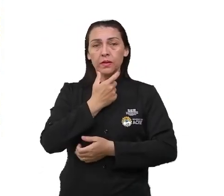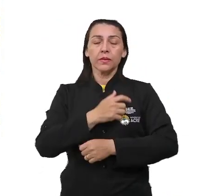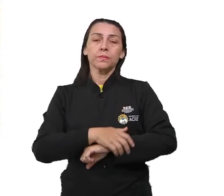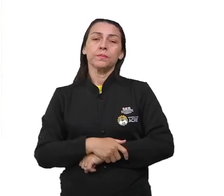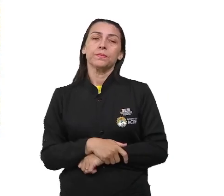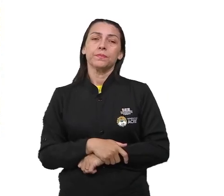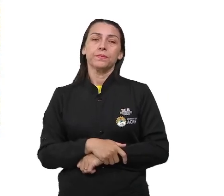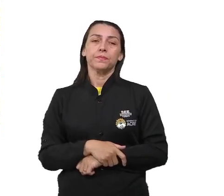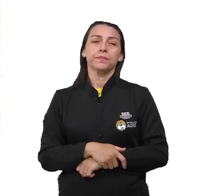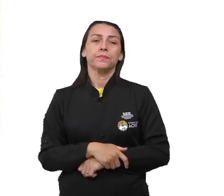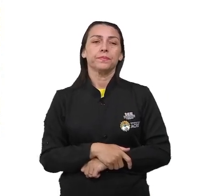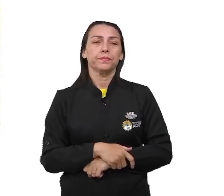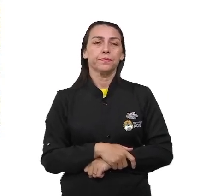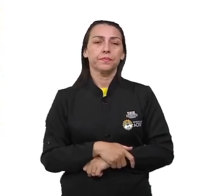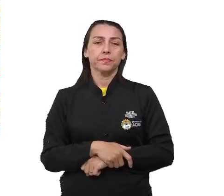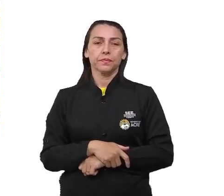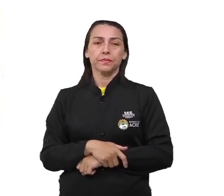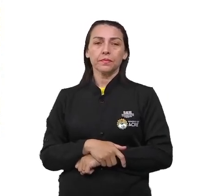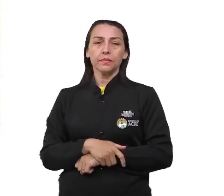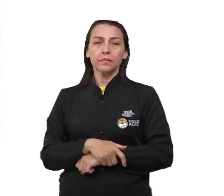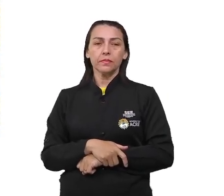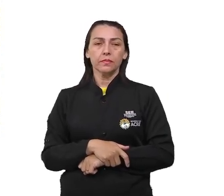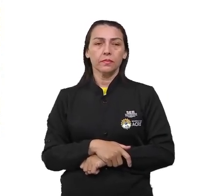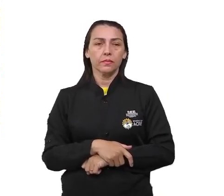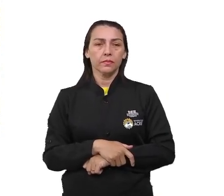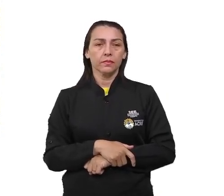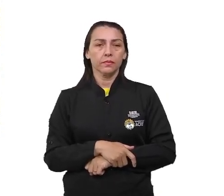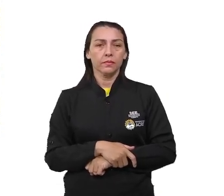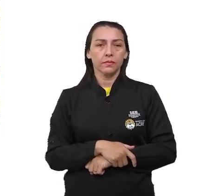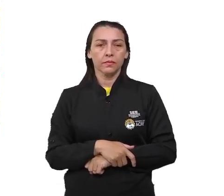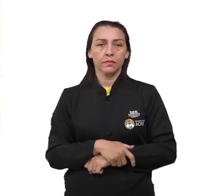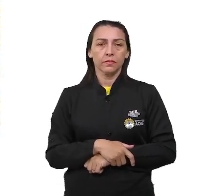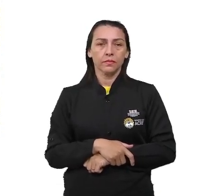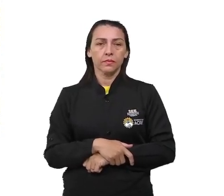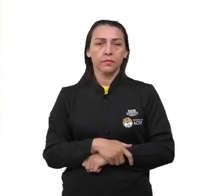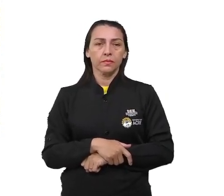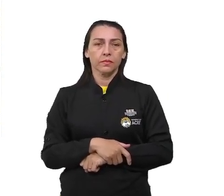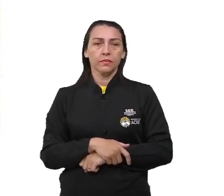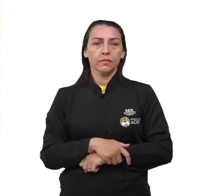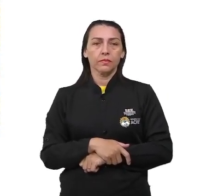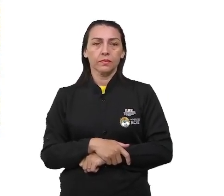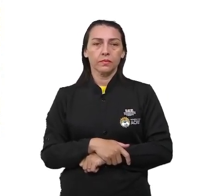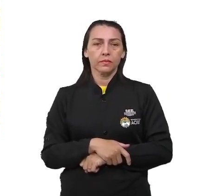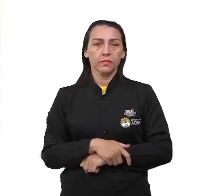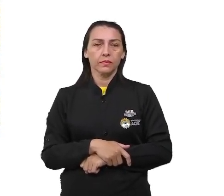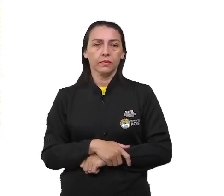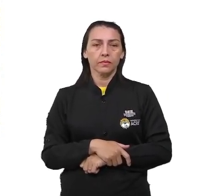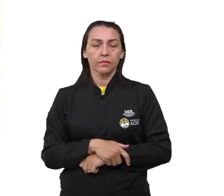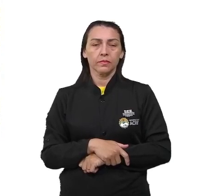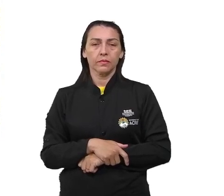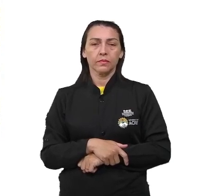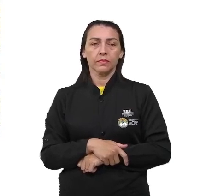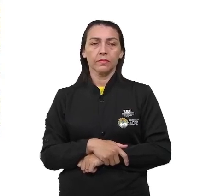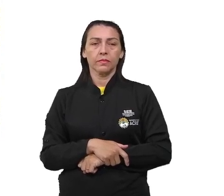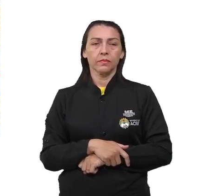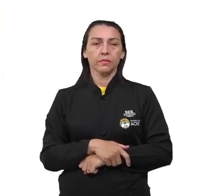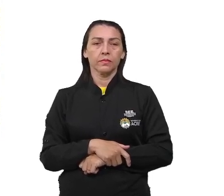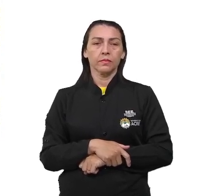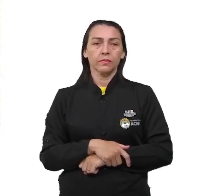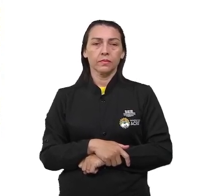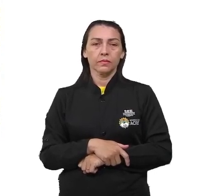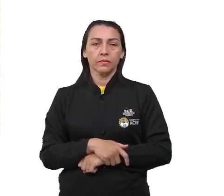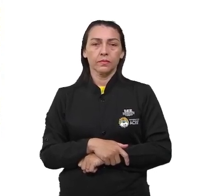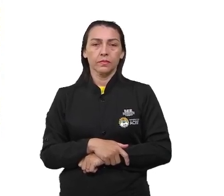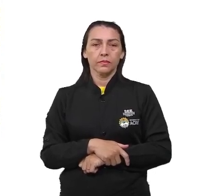commonly of 5 players each, opposing one another on a rectangular court, compete with the